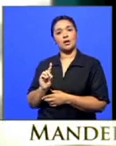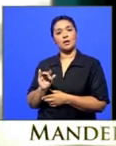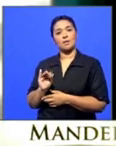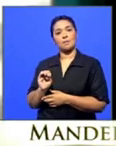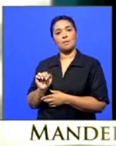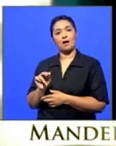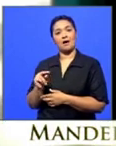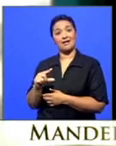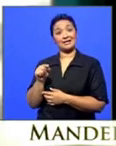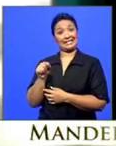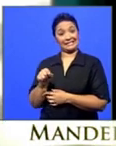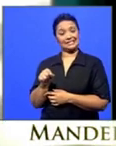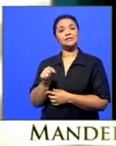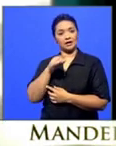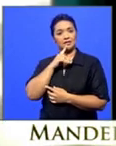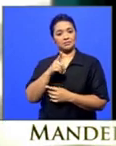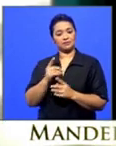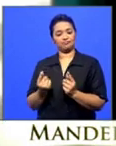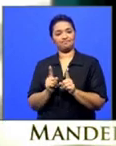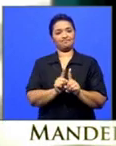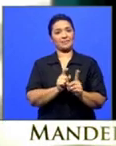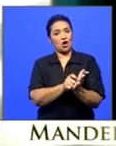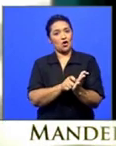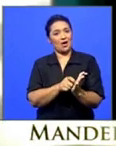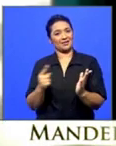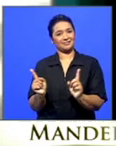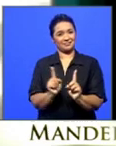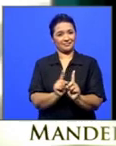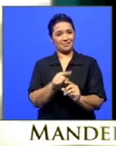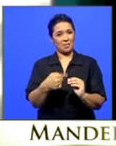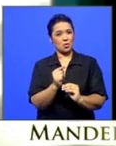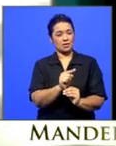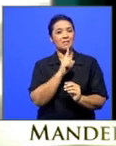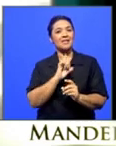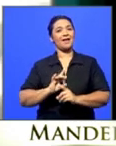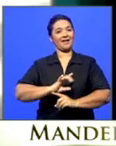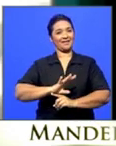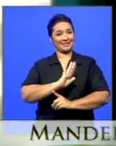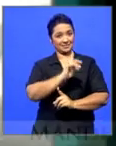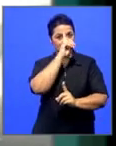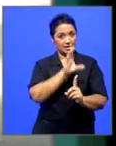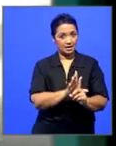also Madiba's literary agent, literary advisor,